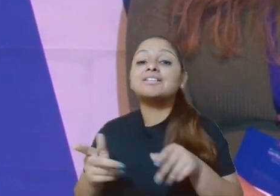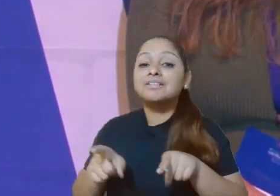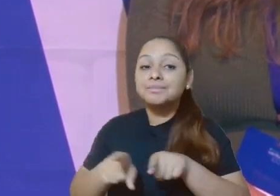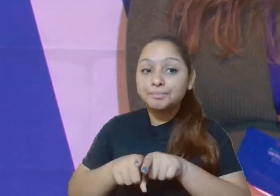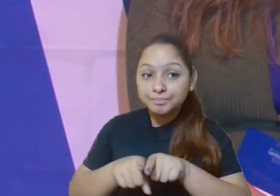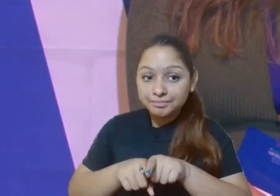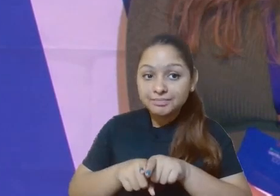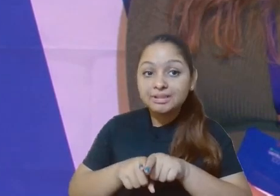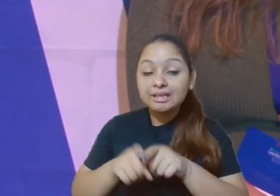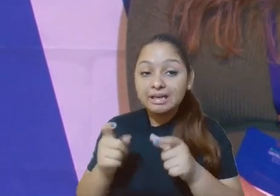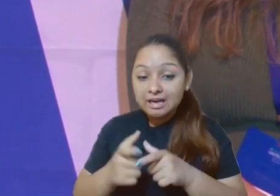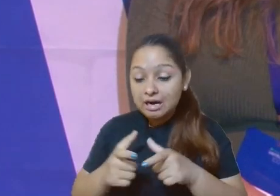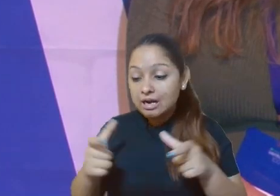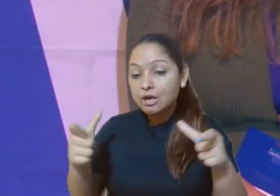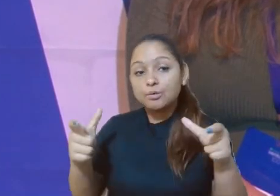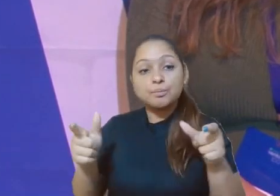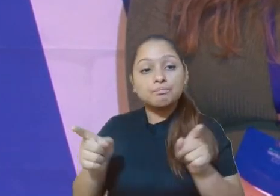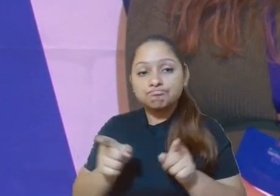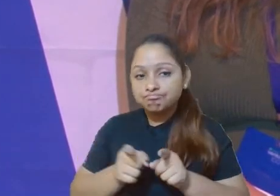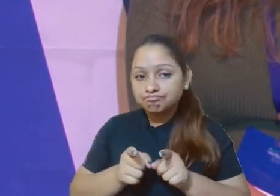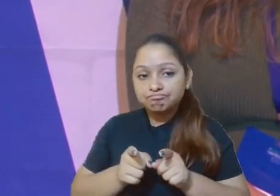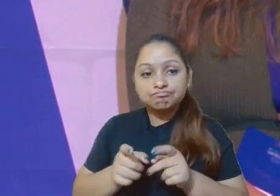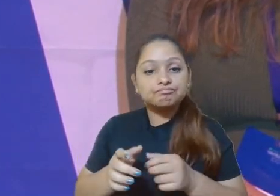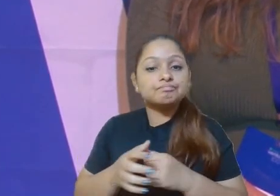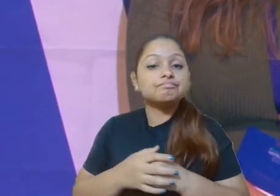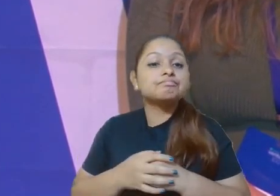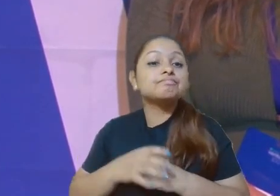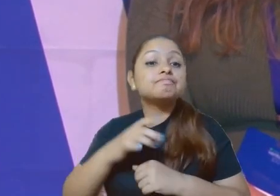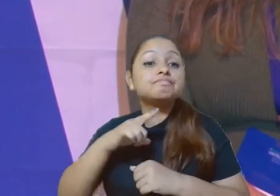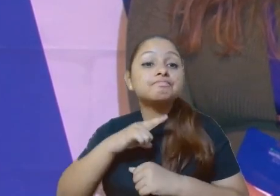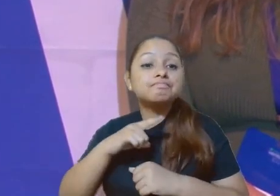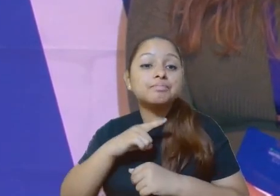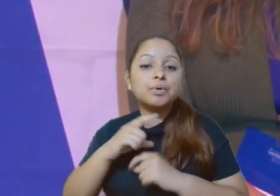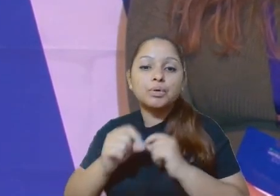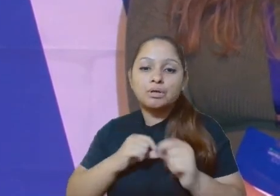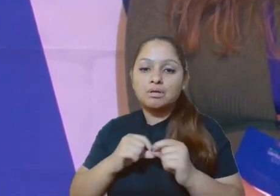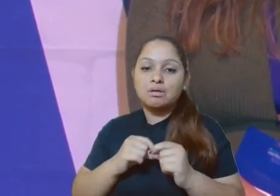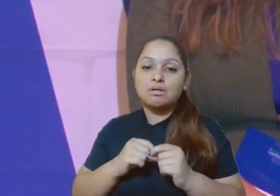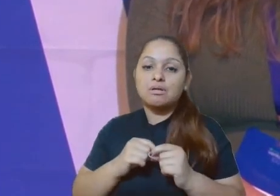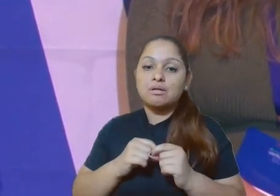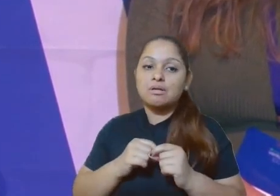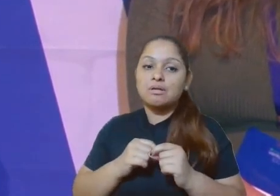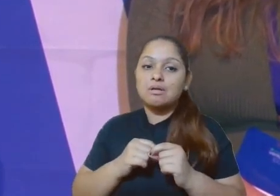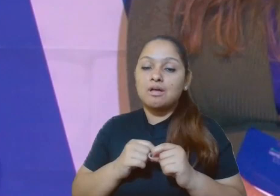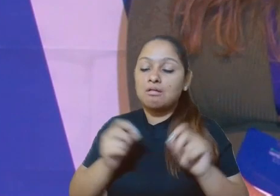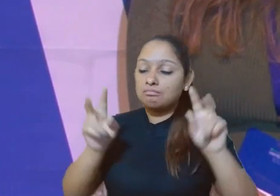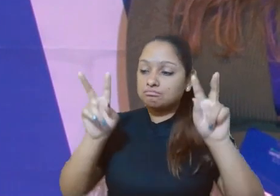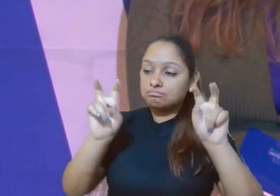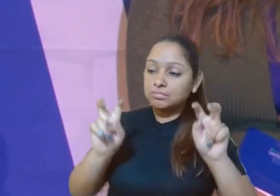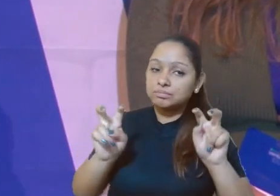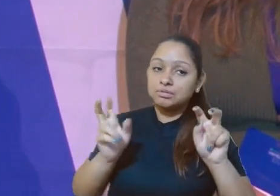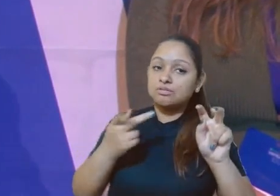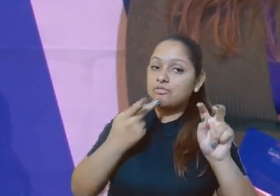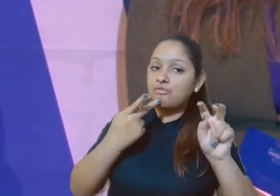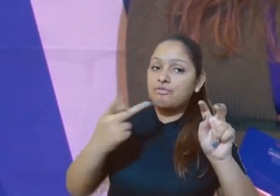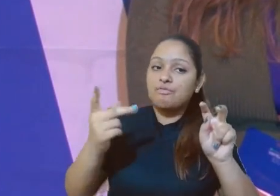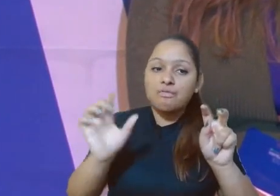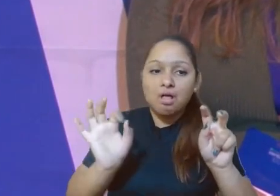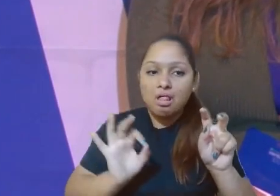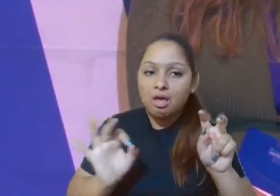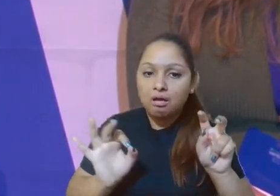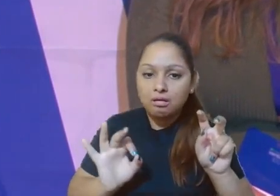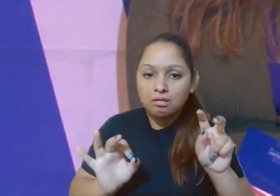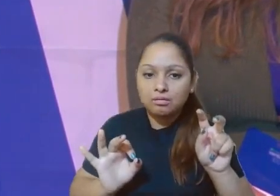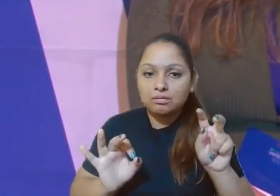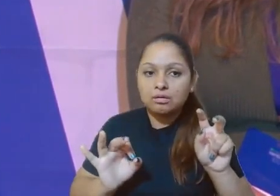academia, so a lot of in big companies too, they have this, sometimes they say, I'm not talking about this because this is mine,